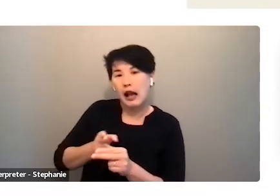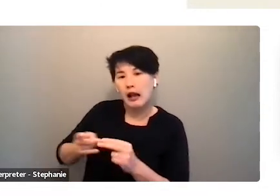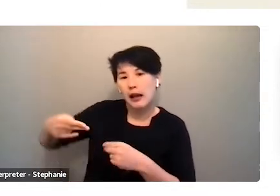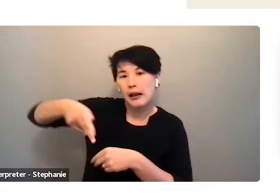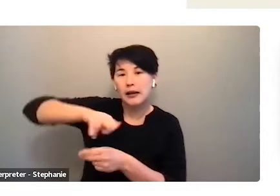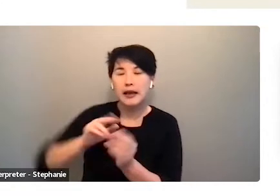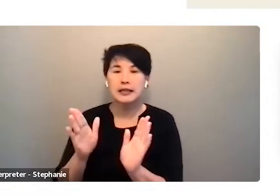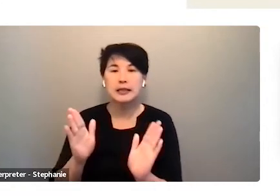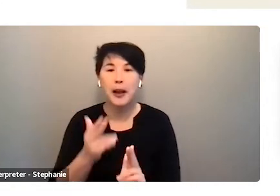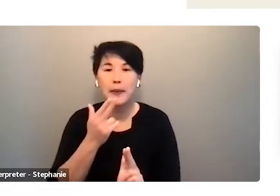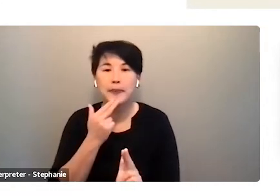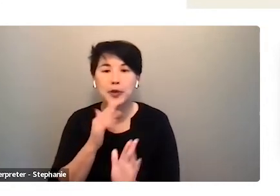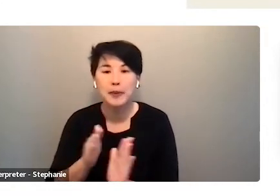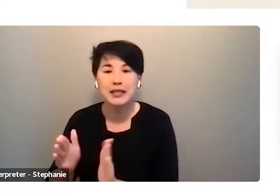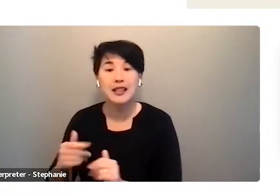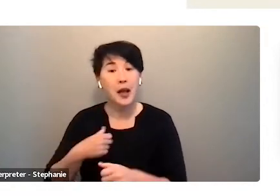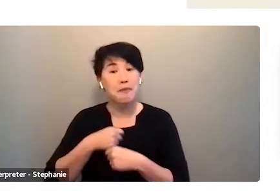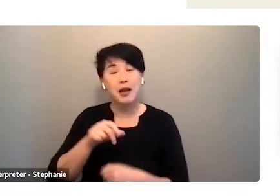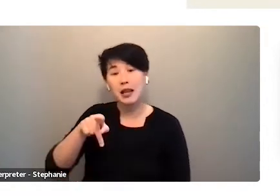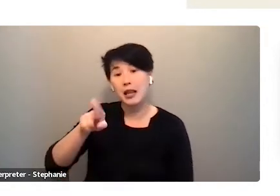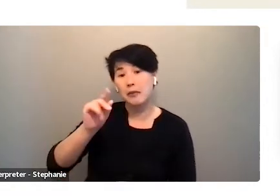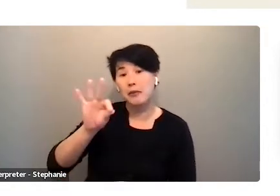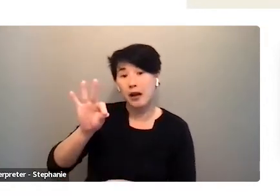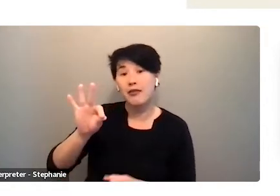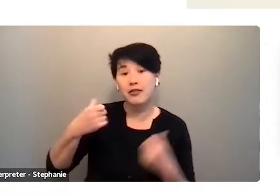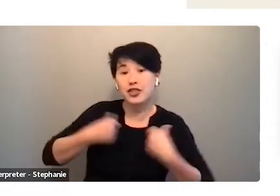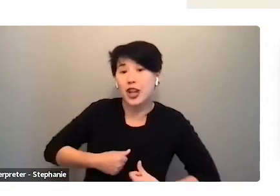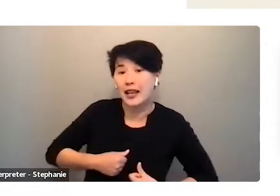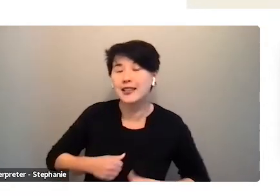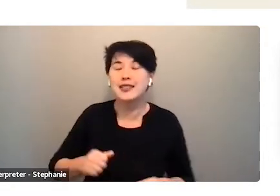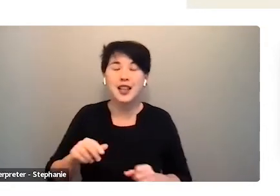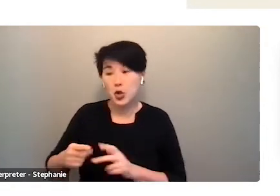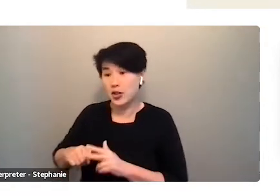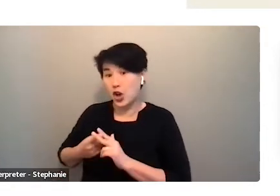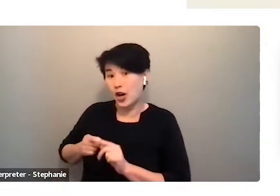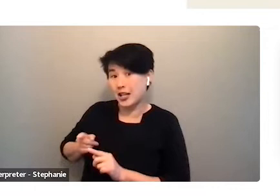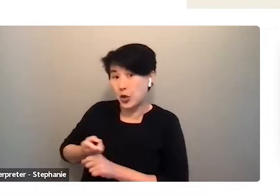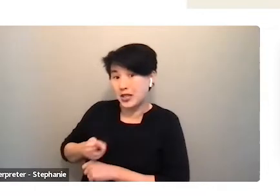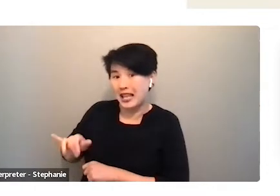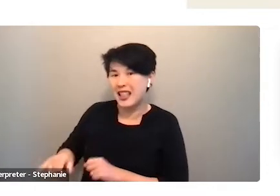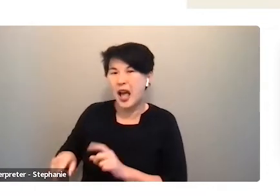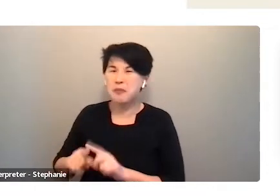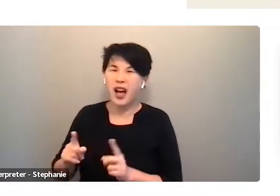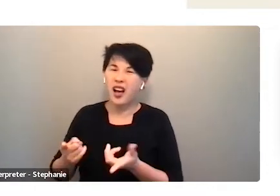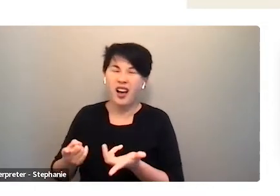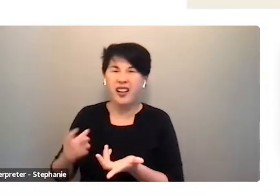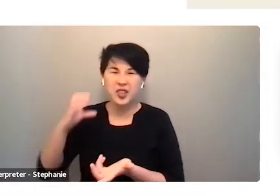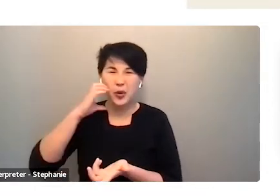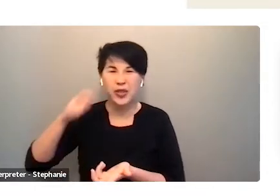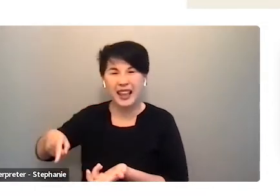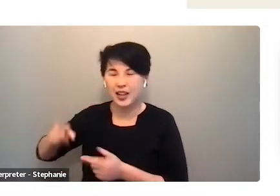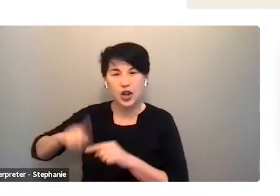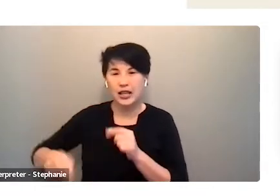been making like puffer jackets, and I originally started kind of using that, but they were too chunky. And so with this